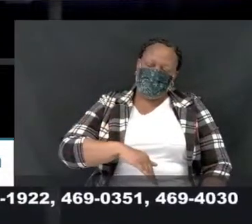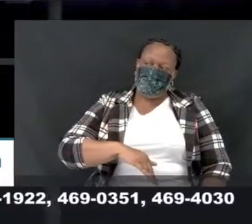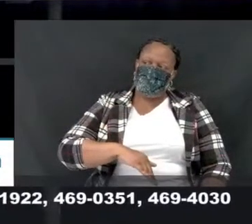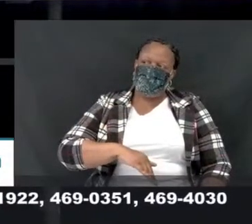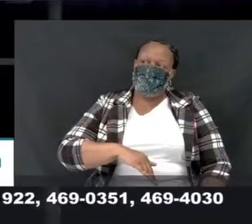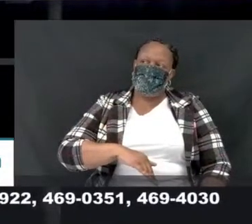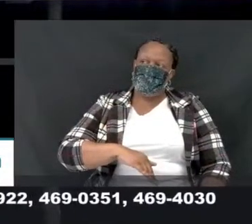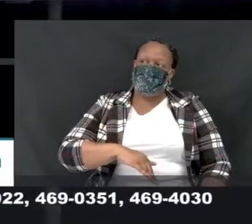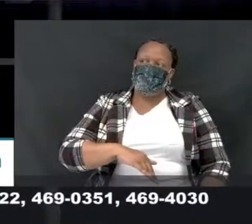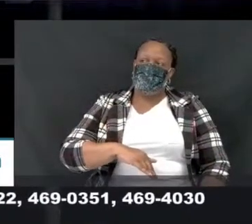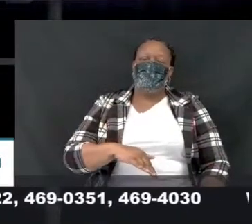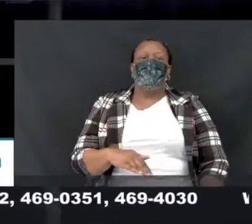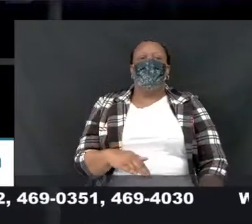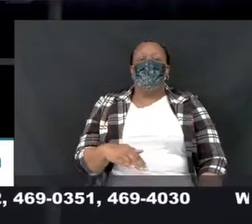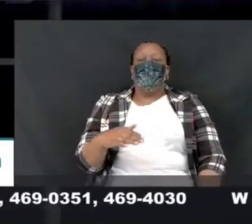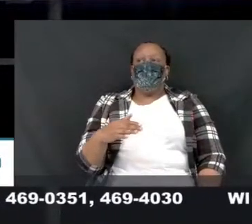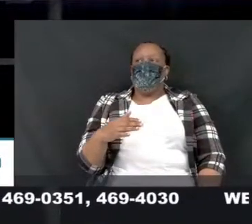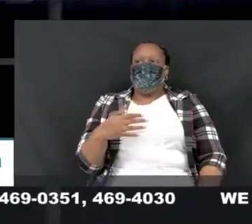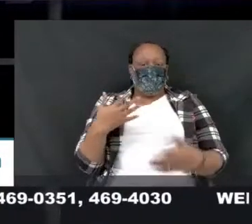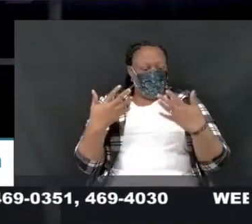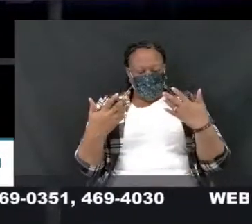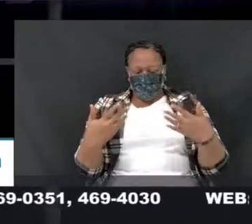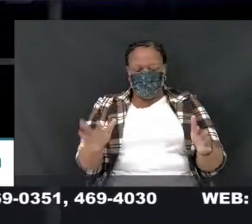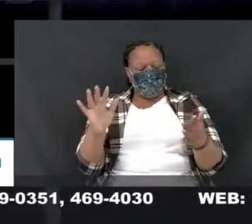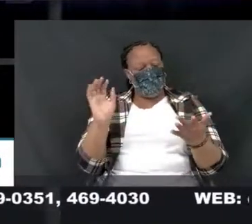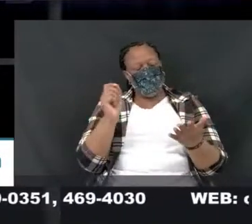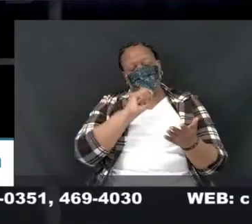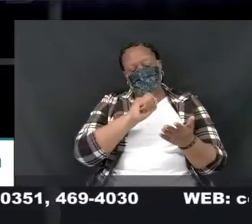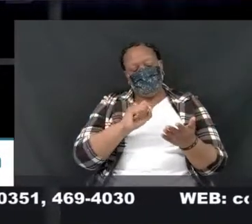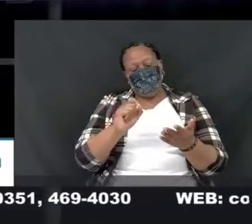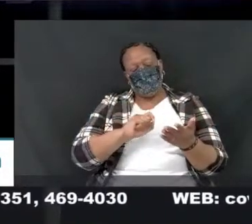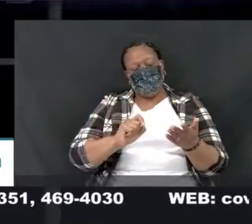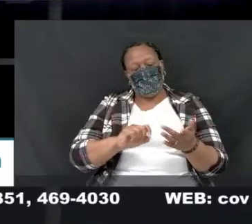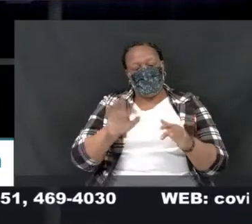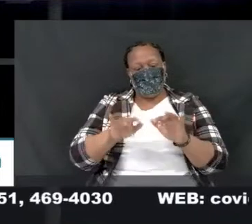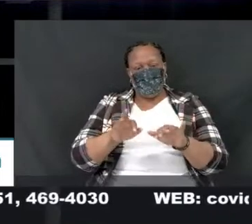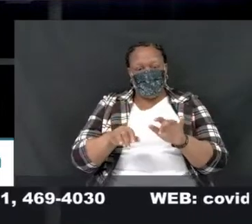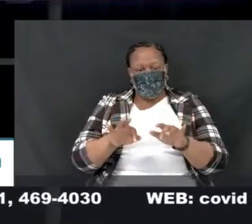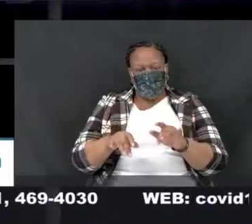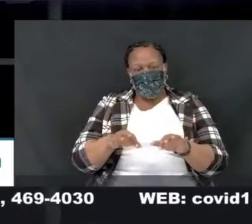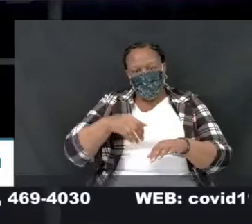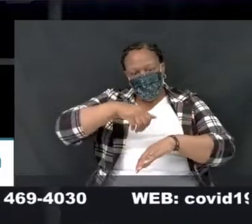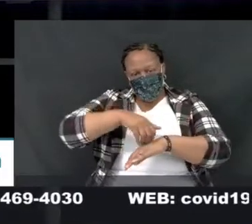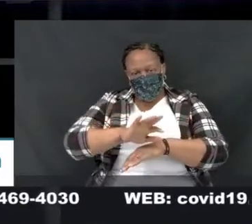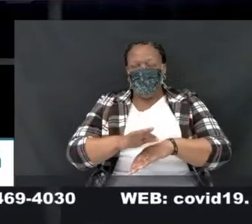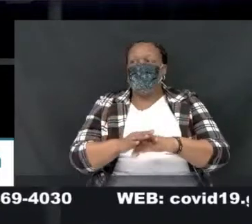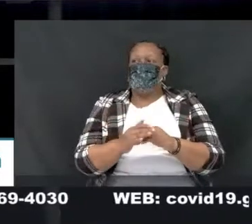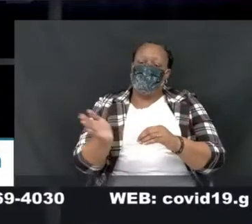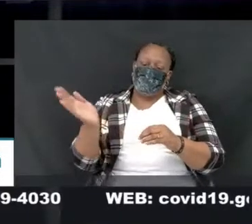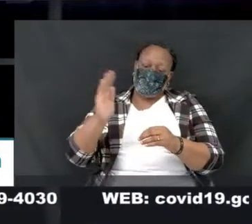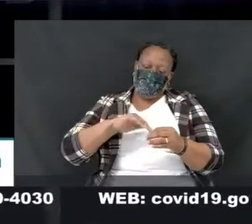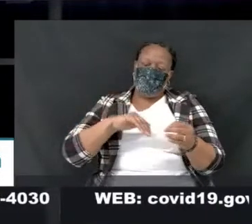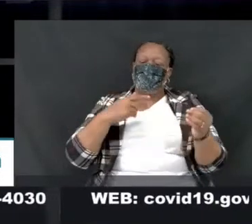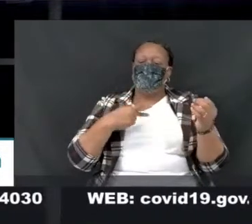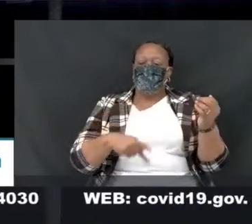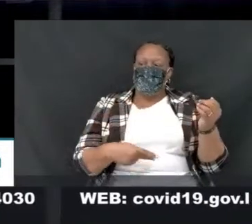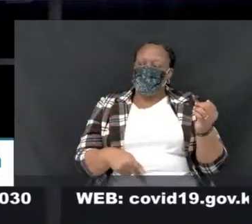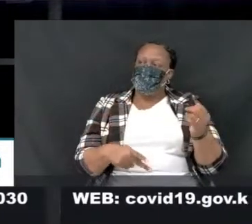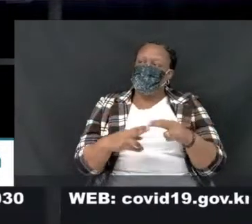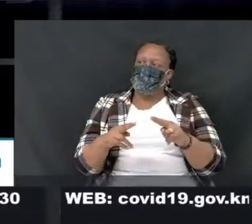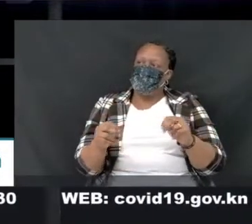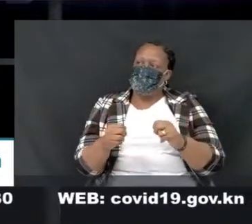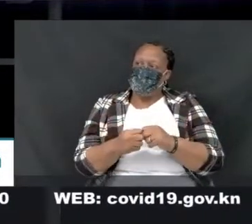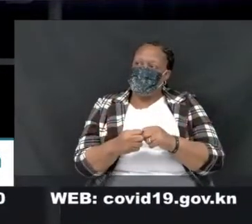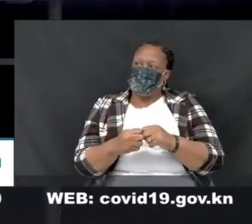after completing and getting the approval on the KNA travel platform, arrives in the Federation of St. Kitts and